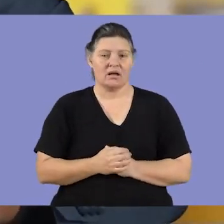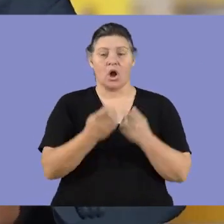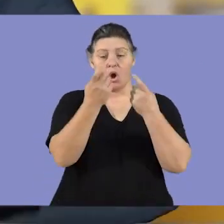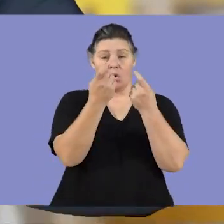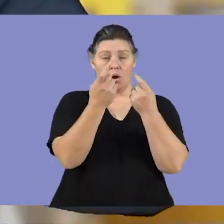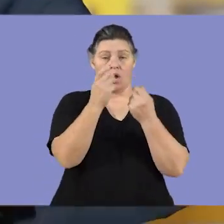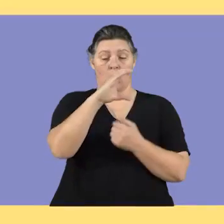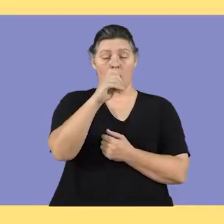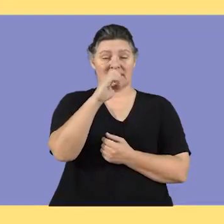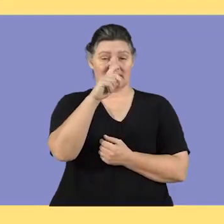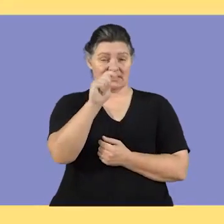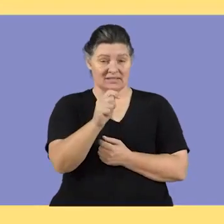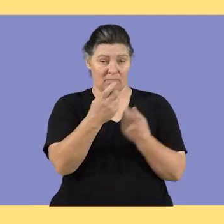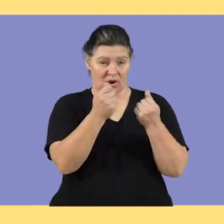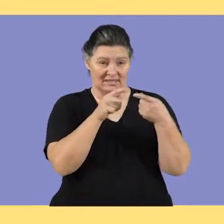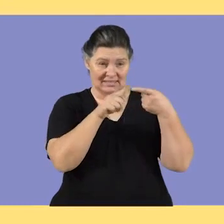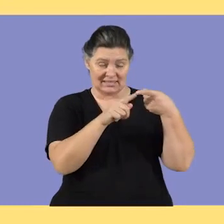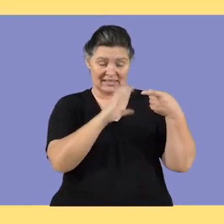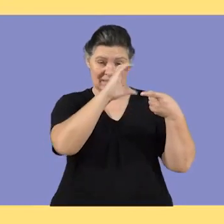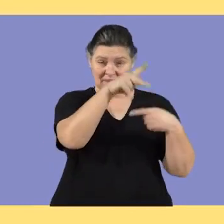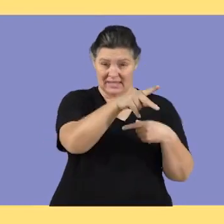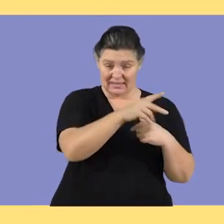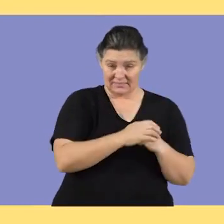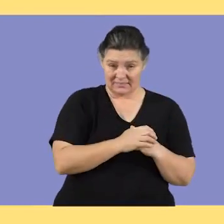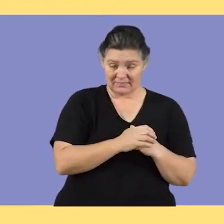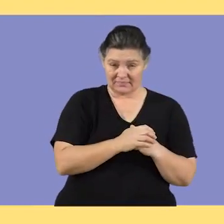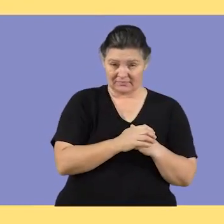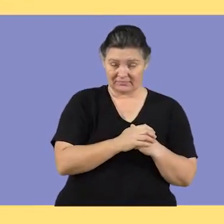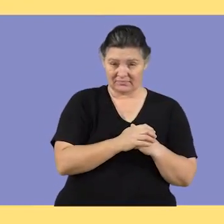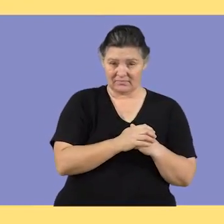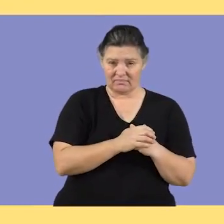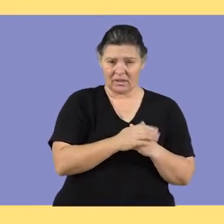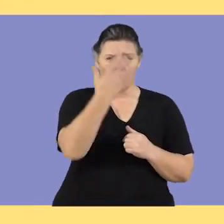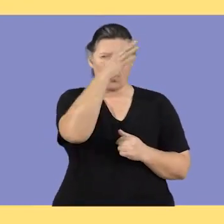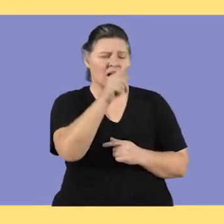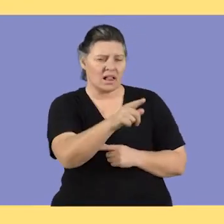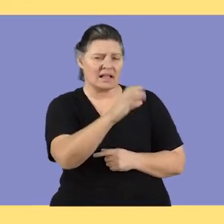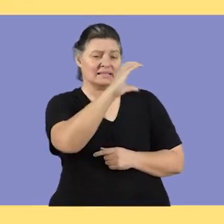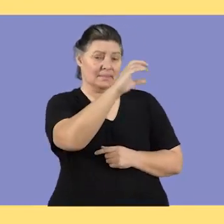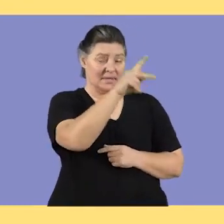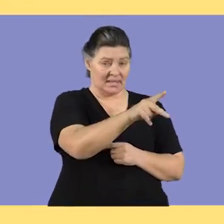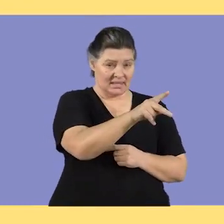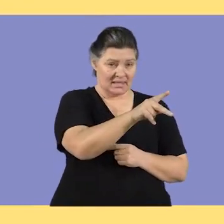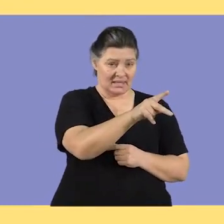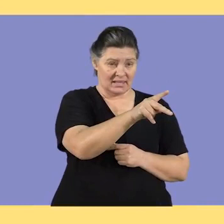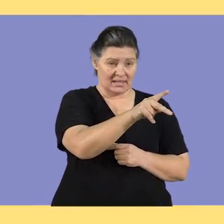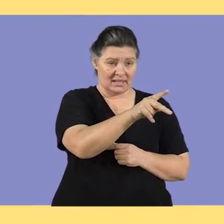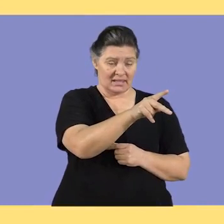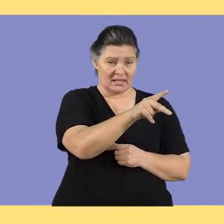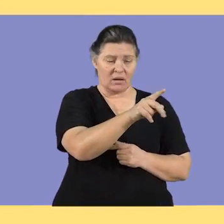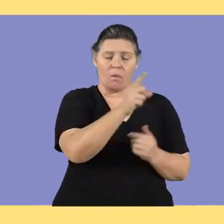on. The cost price, here is my cost price. If you remember what I said, the cost